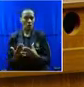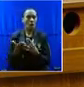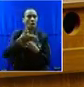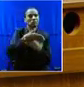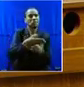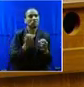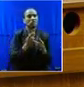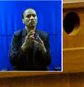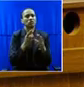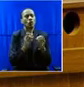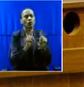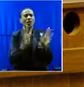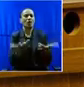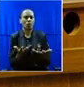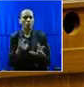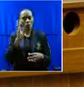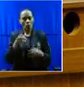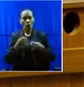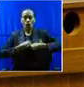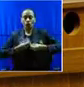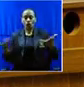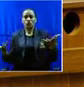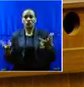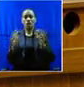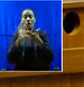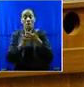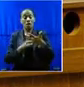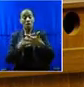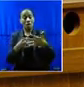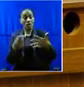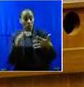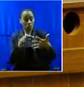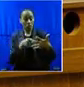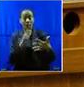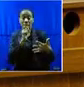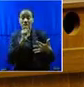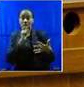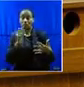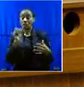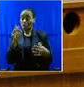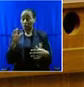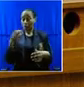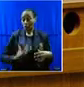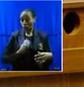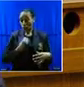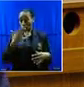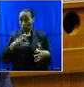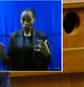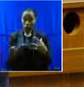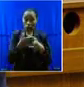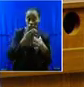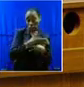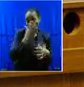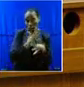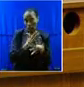the National Pathway Management Network as a platform for recruitment and other forms of support.